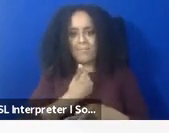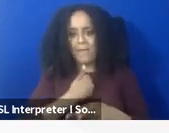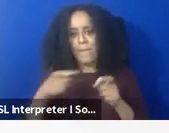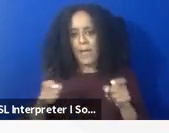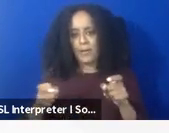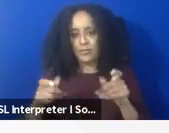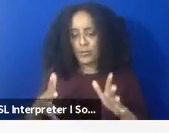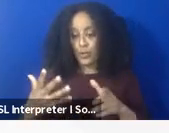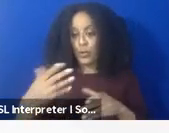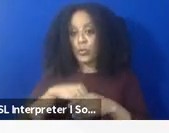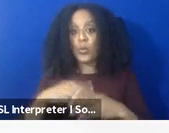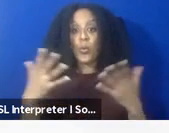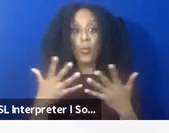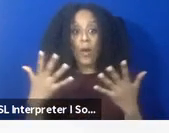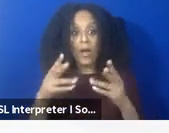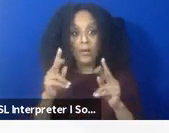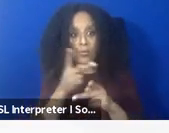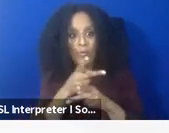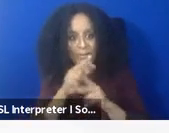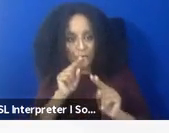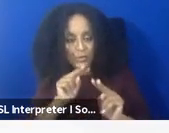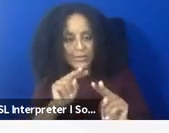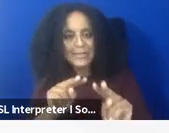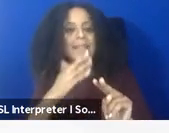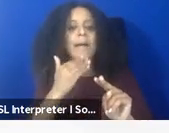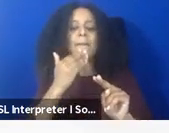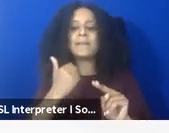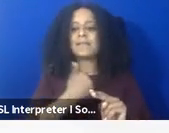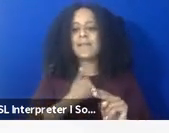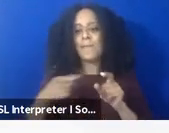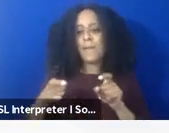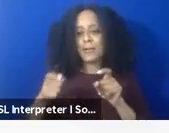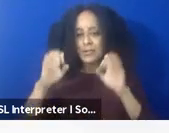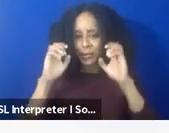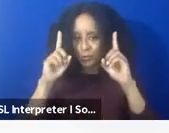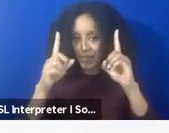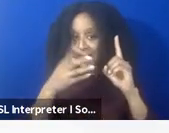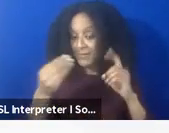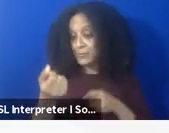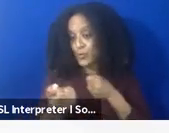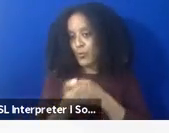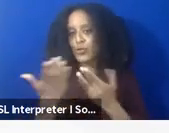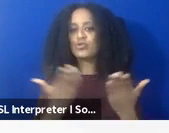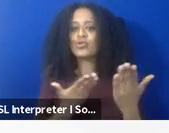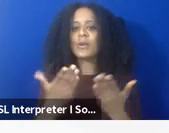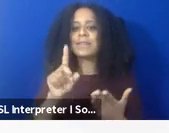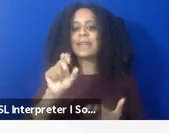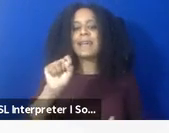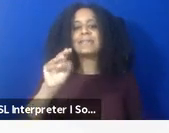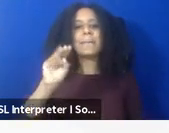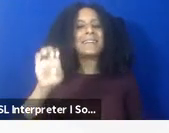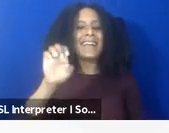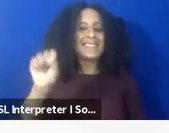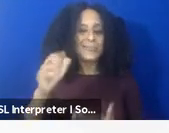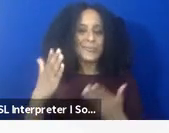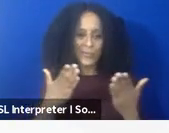including through the provision of diabetes self-management education and support services, DSMES